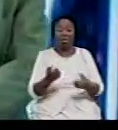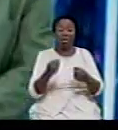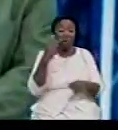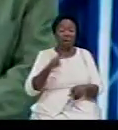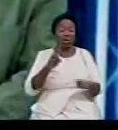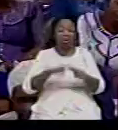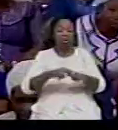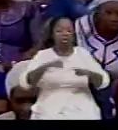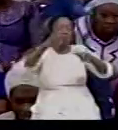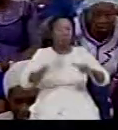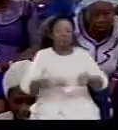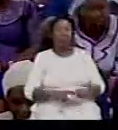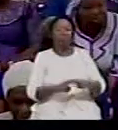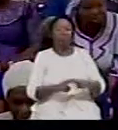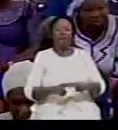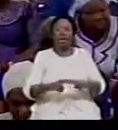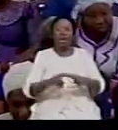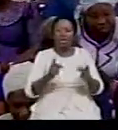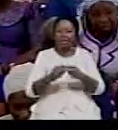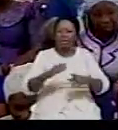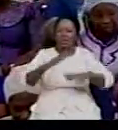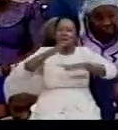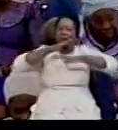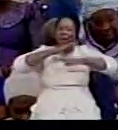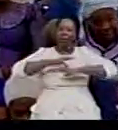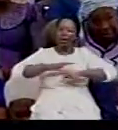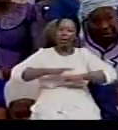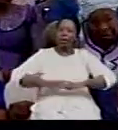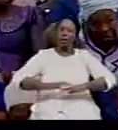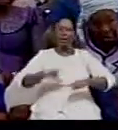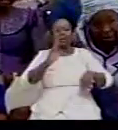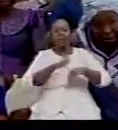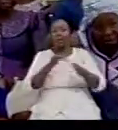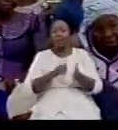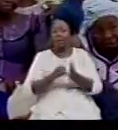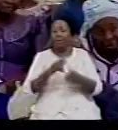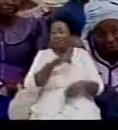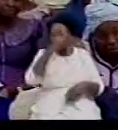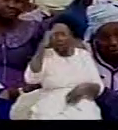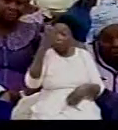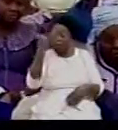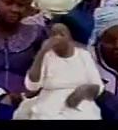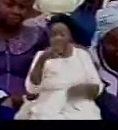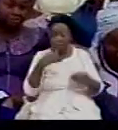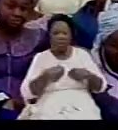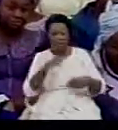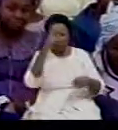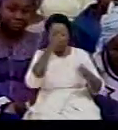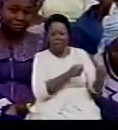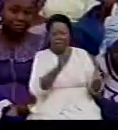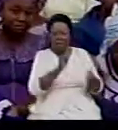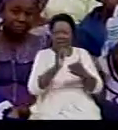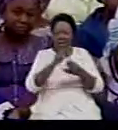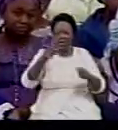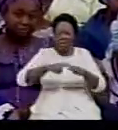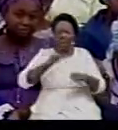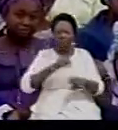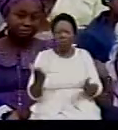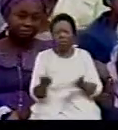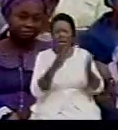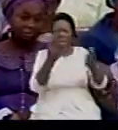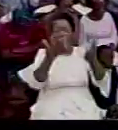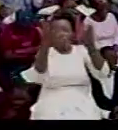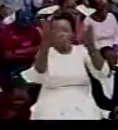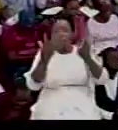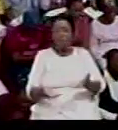you rest and you relax on that chair. Why? Because you have faith that that chair will carry your weight. Look at